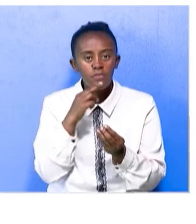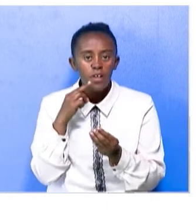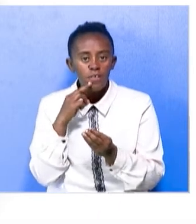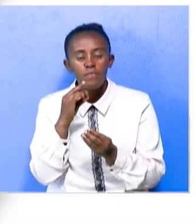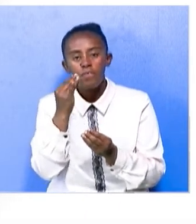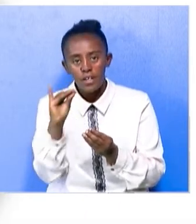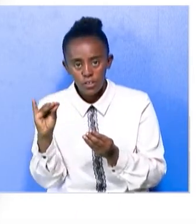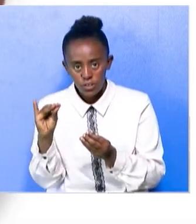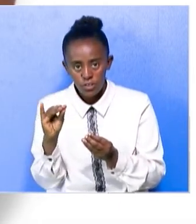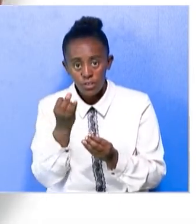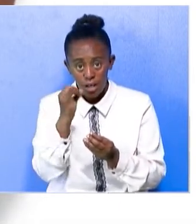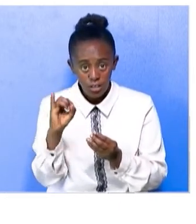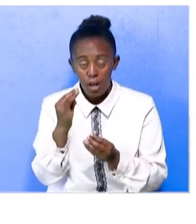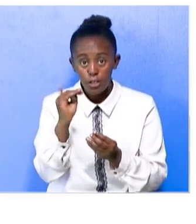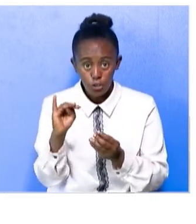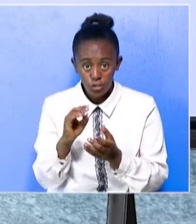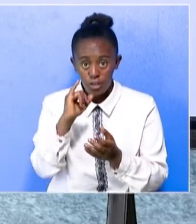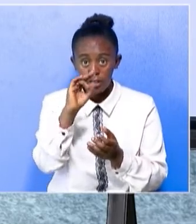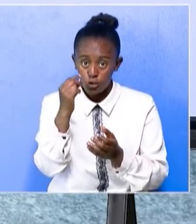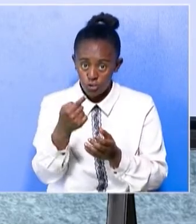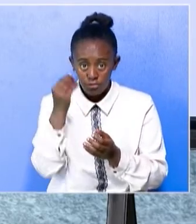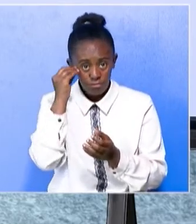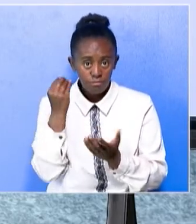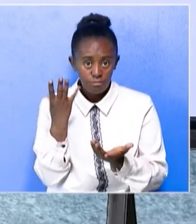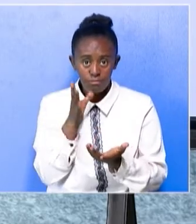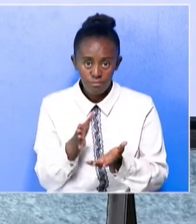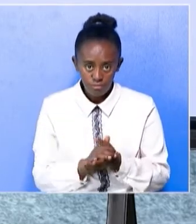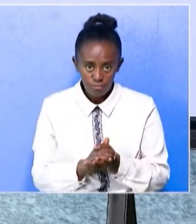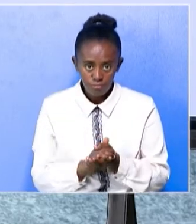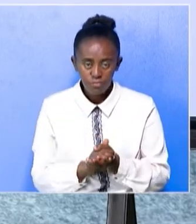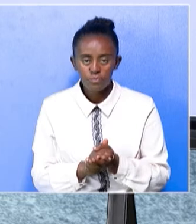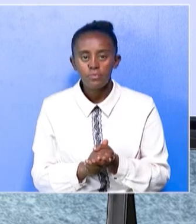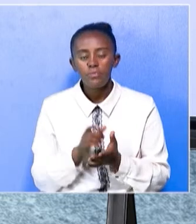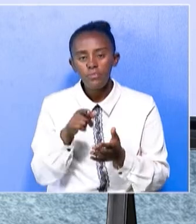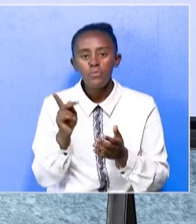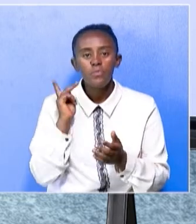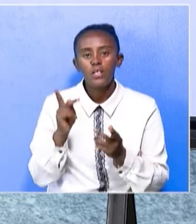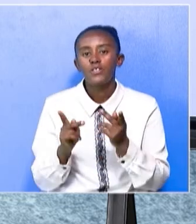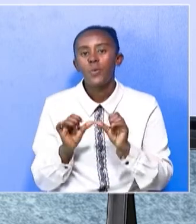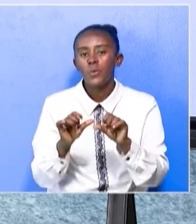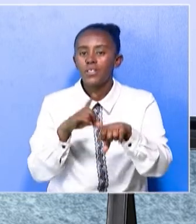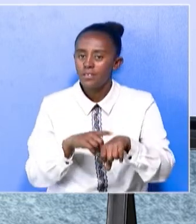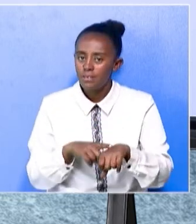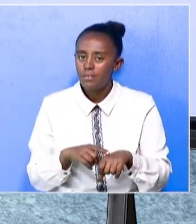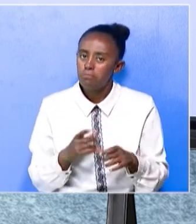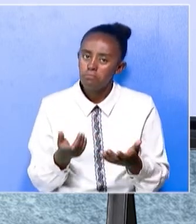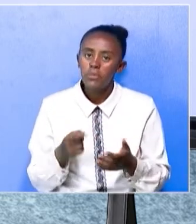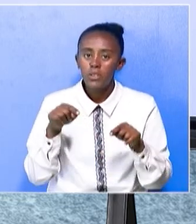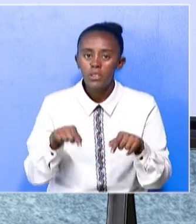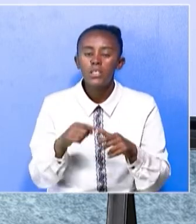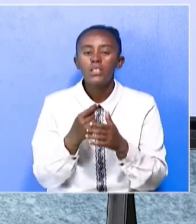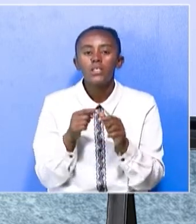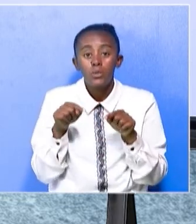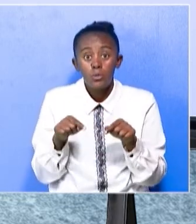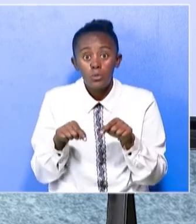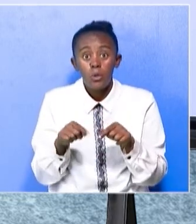in the form of that is ing, you have to be kept in your mind. Come on. So it becomes past continuous tense. But still now it's talking about the past